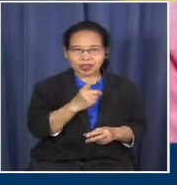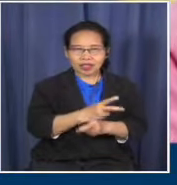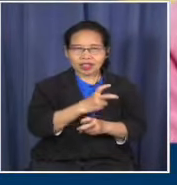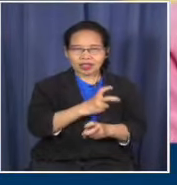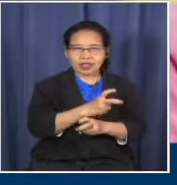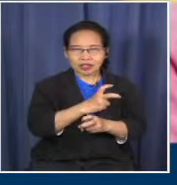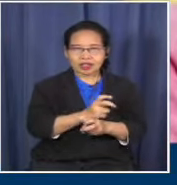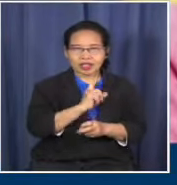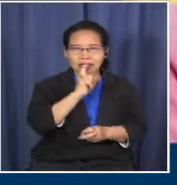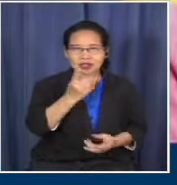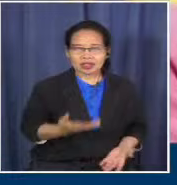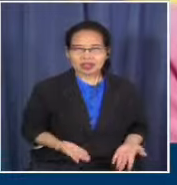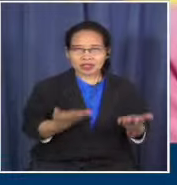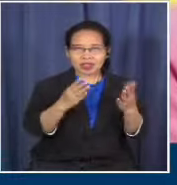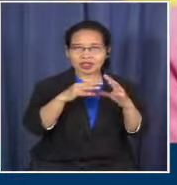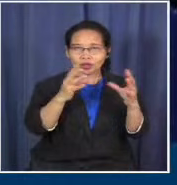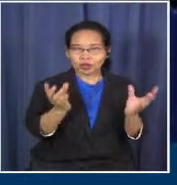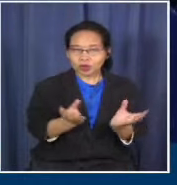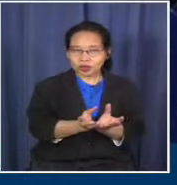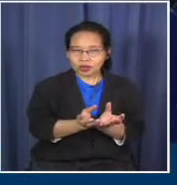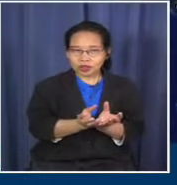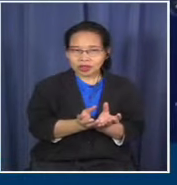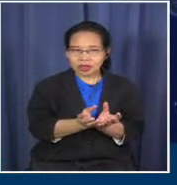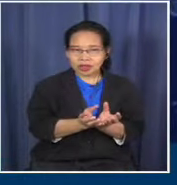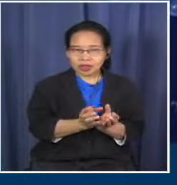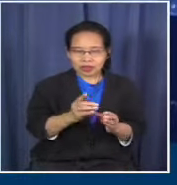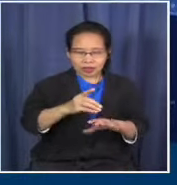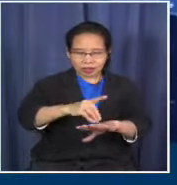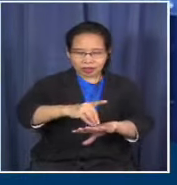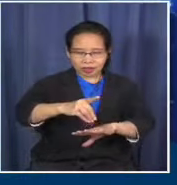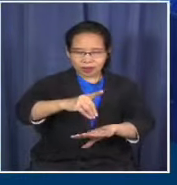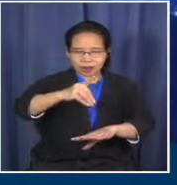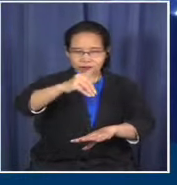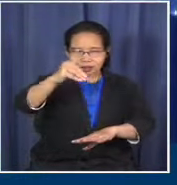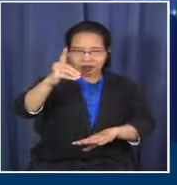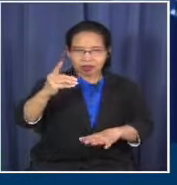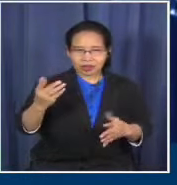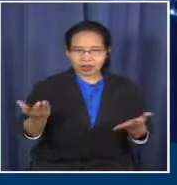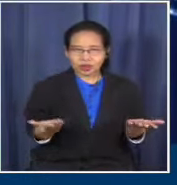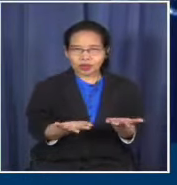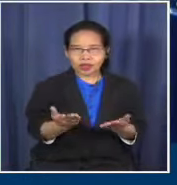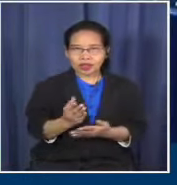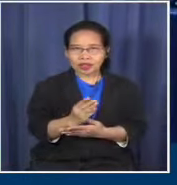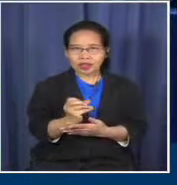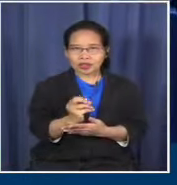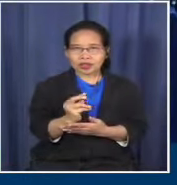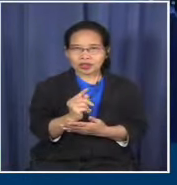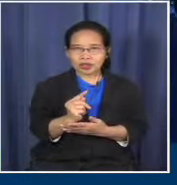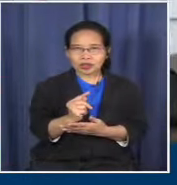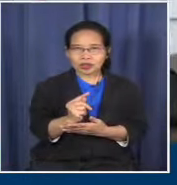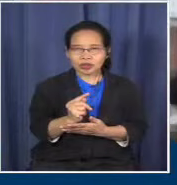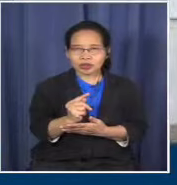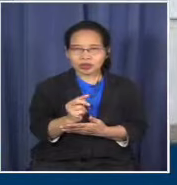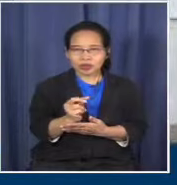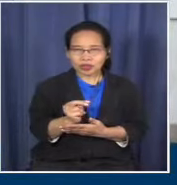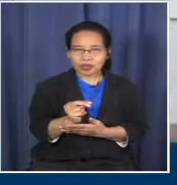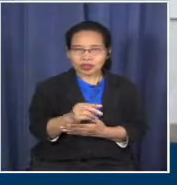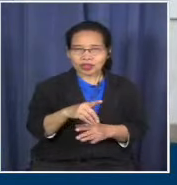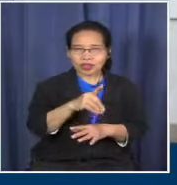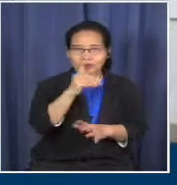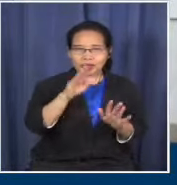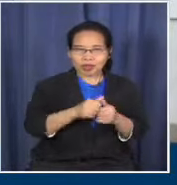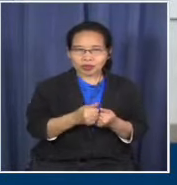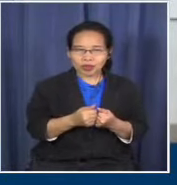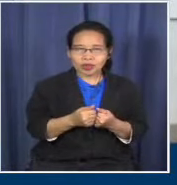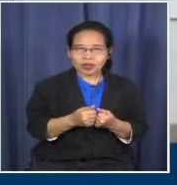produced. One of the hardest matter existing in the world is the diamond. Now,